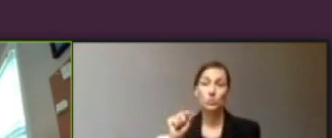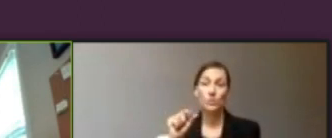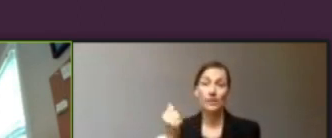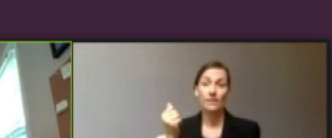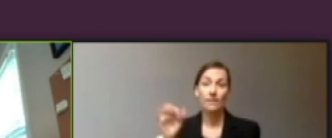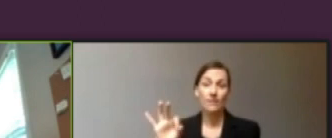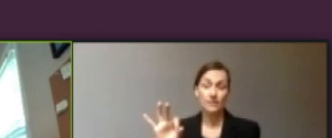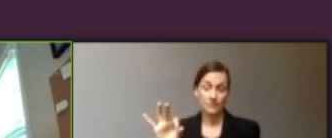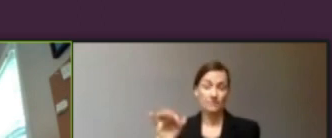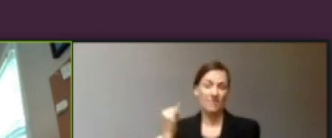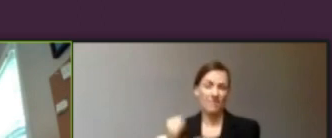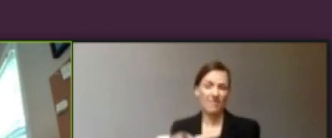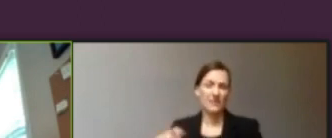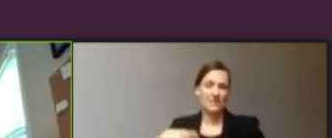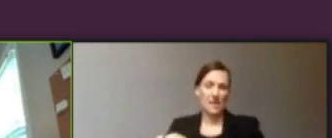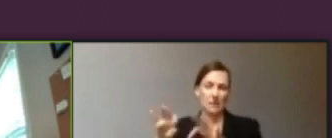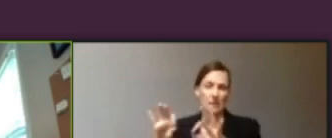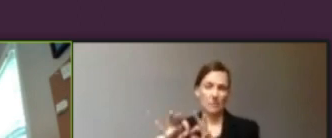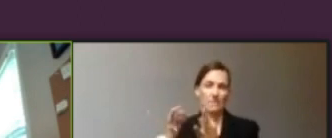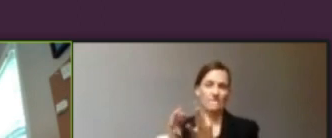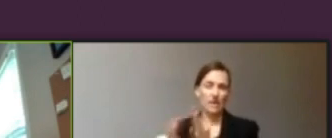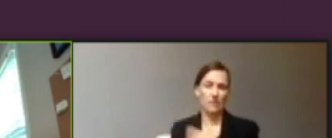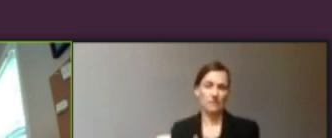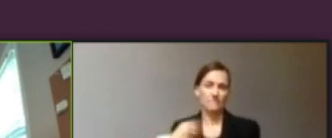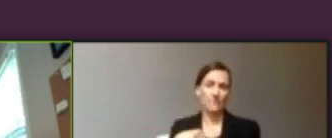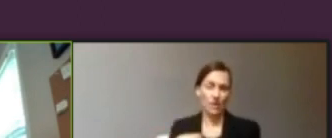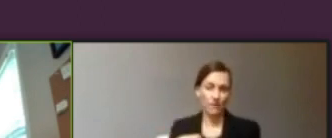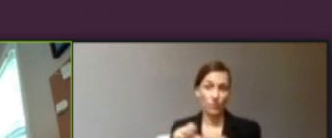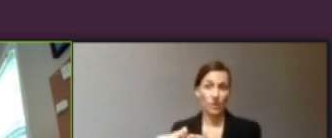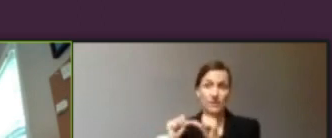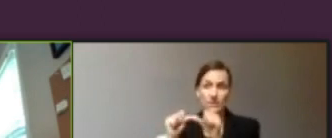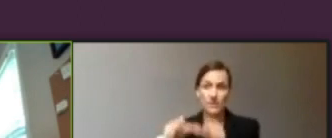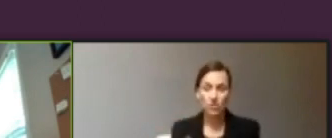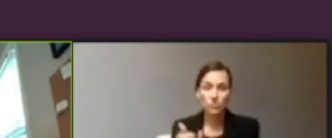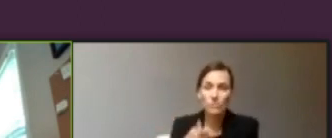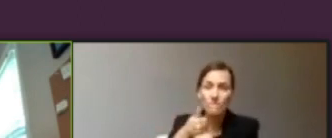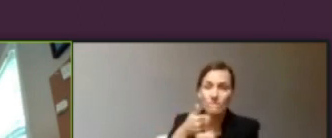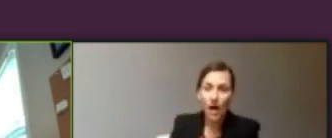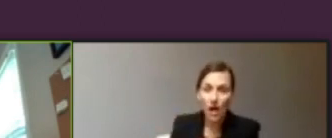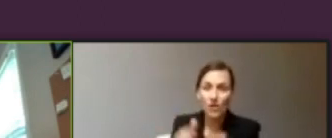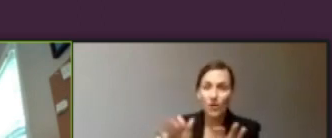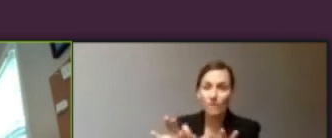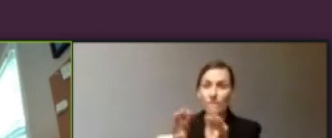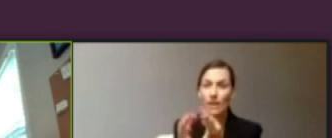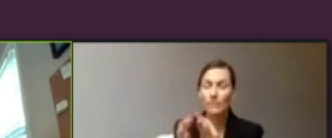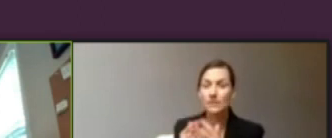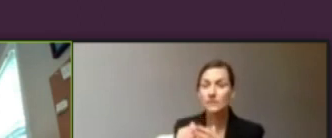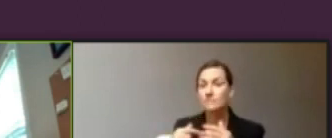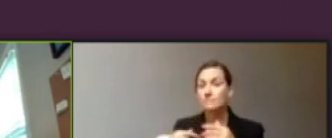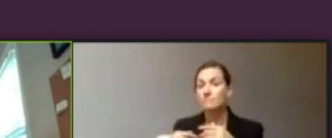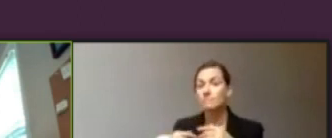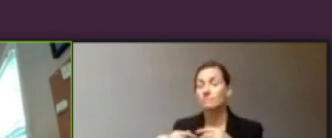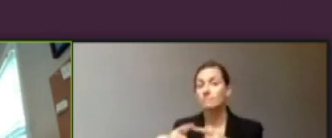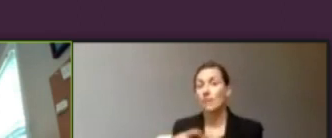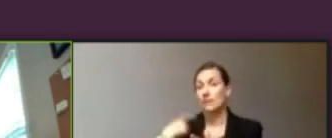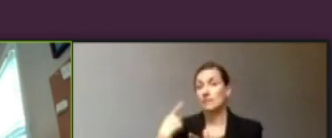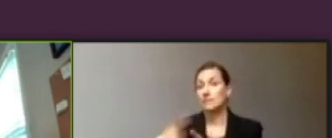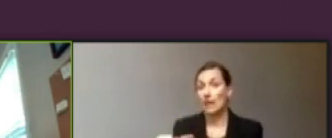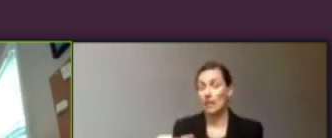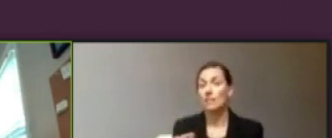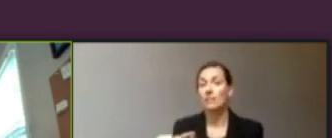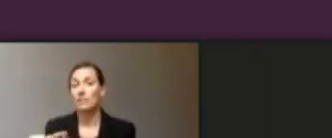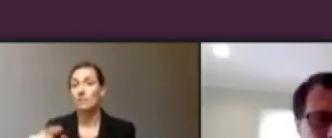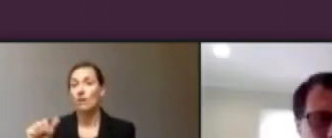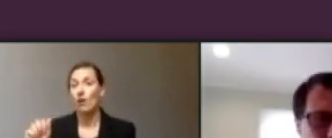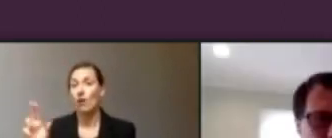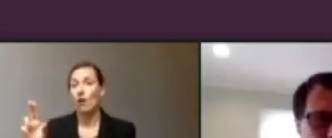last time that we enrolled a family. And then we're continuing to follow families through the end of August. And that's when our